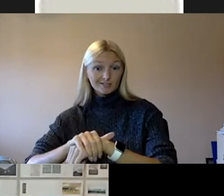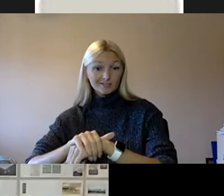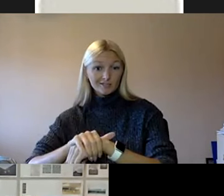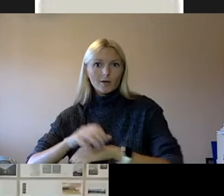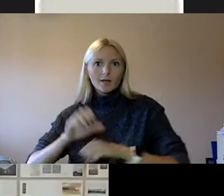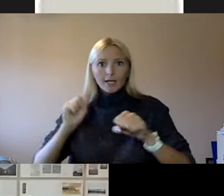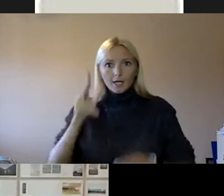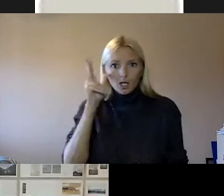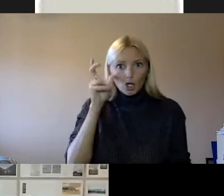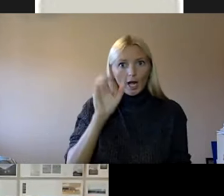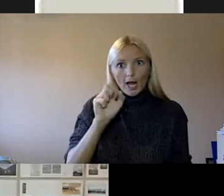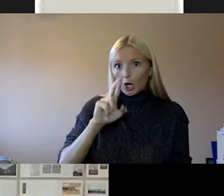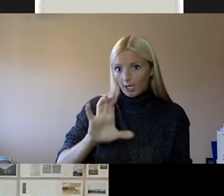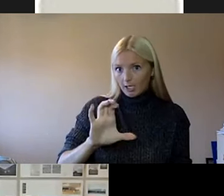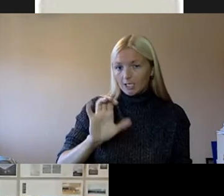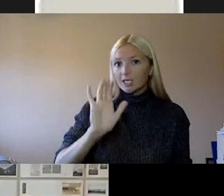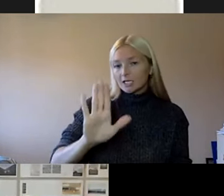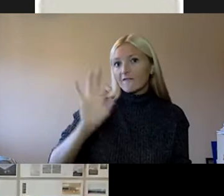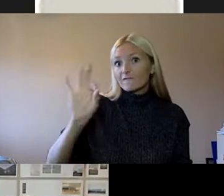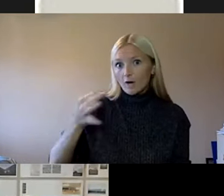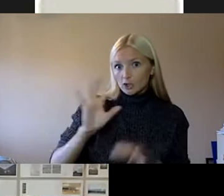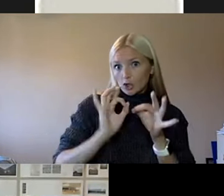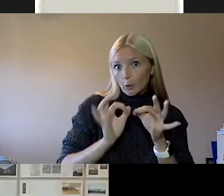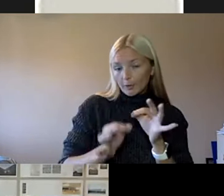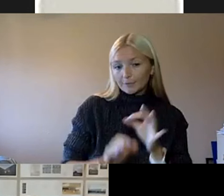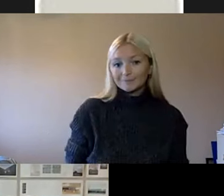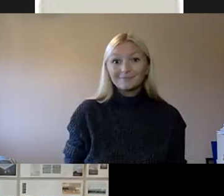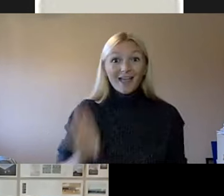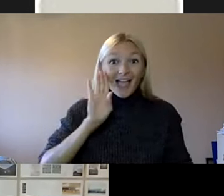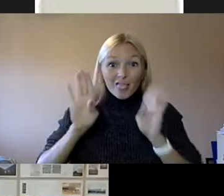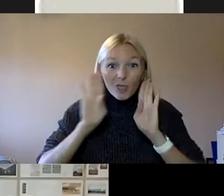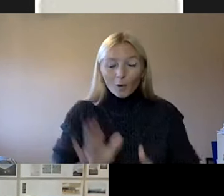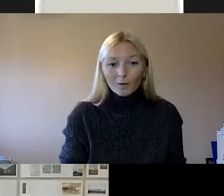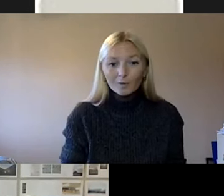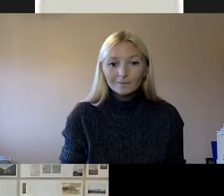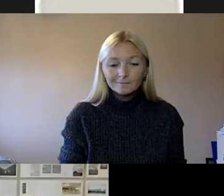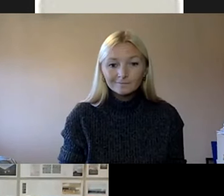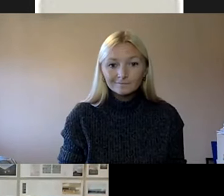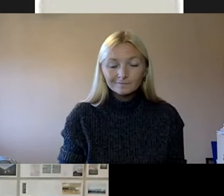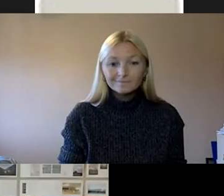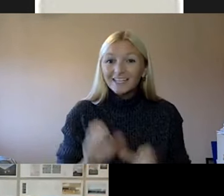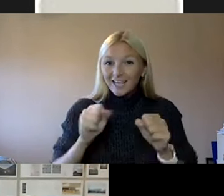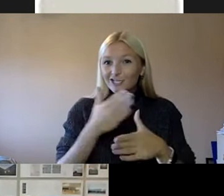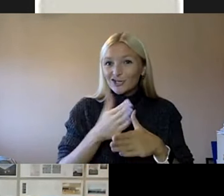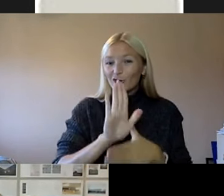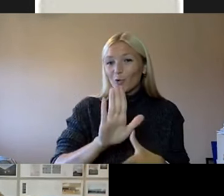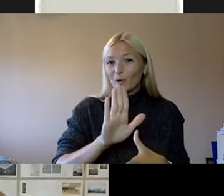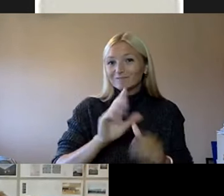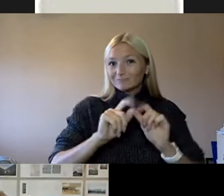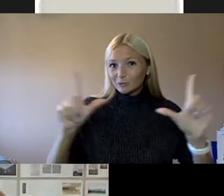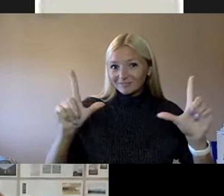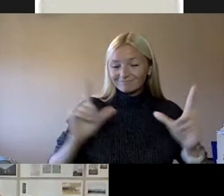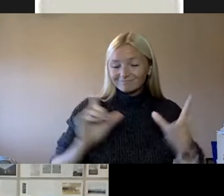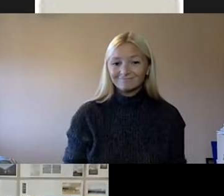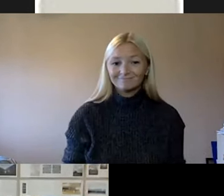Eric, speaking in English to you. Hi, Dominique. You can share your screen now if you want. Thank you.